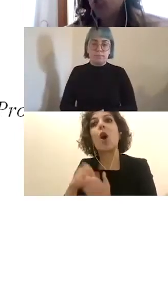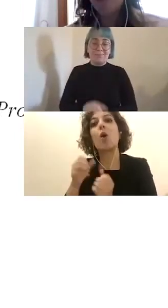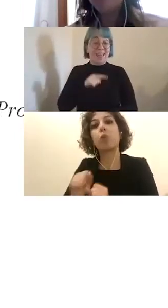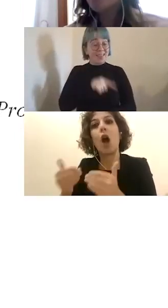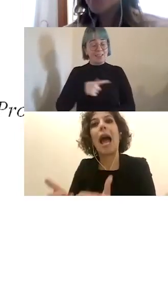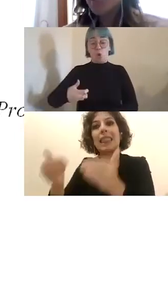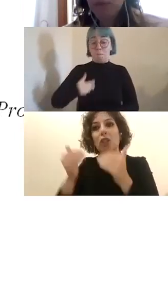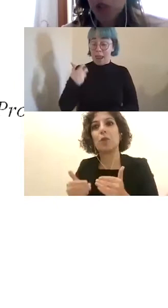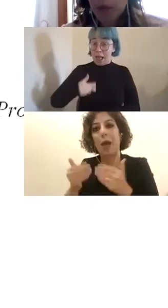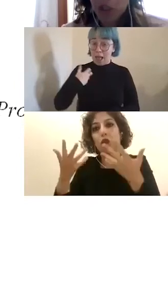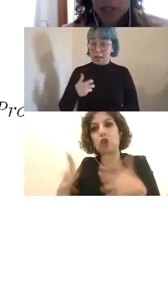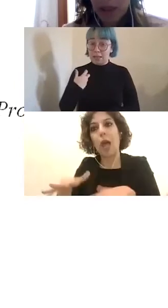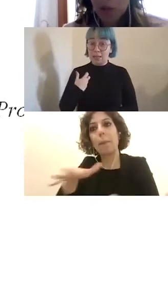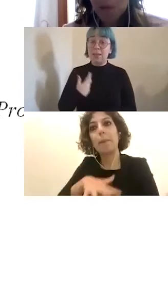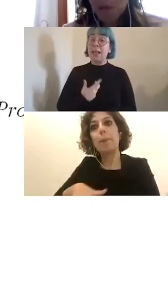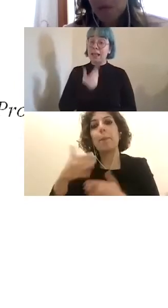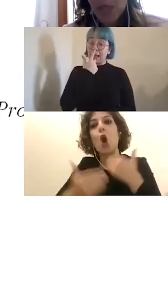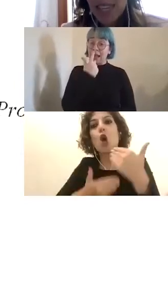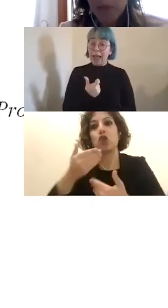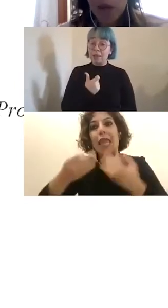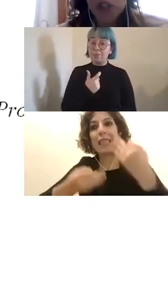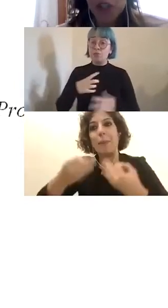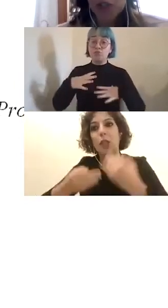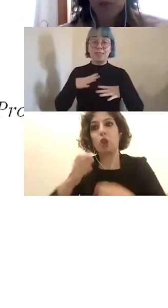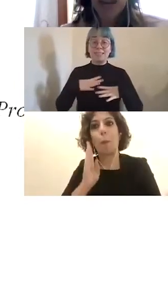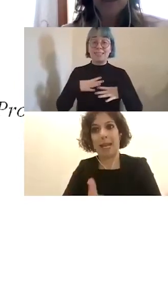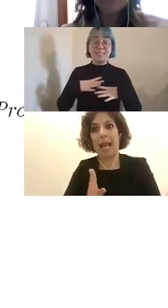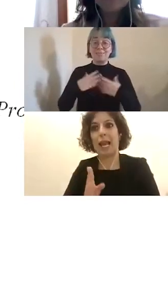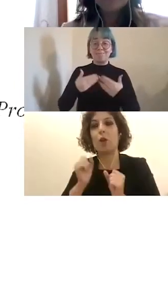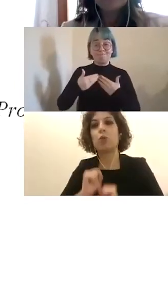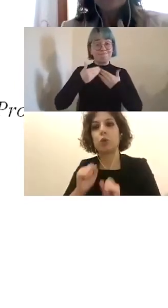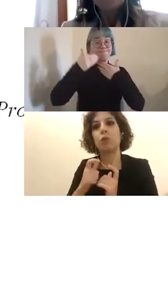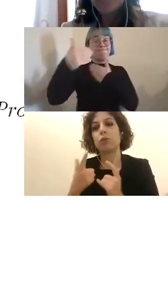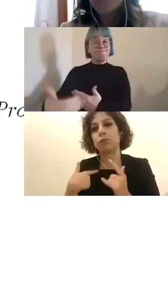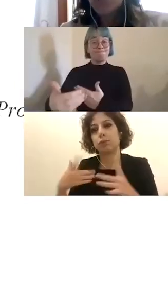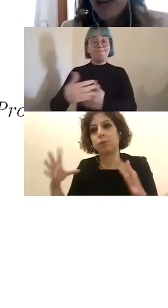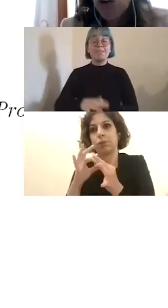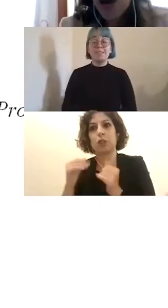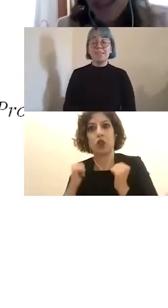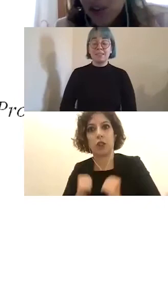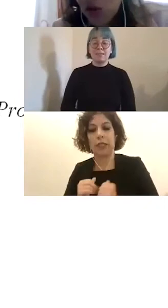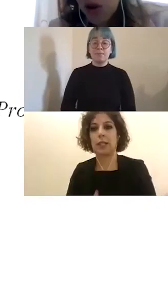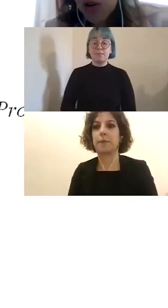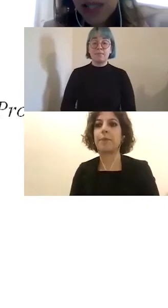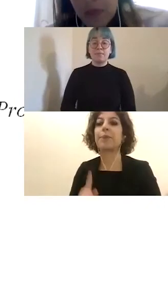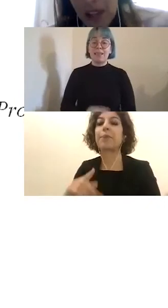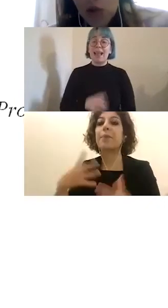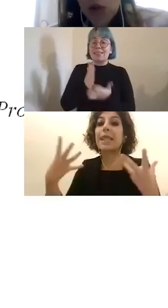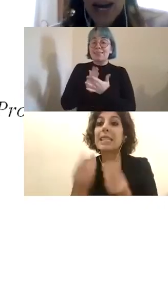complaint can be already advanced within the